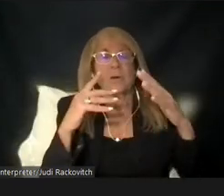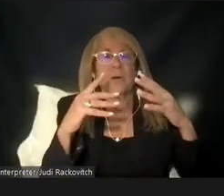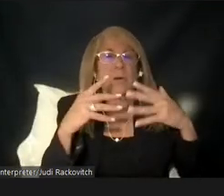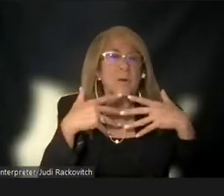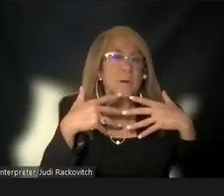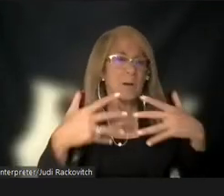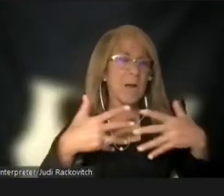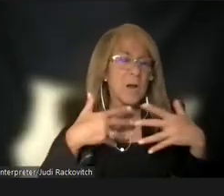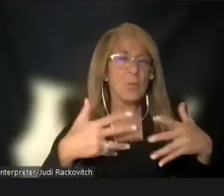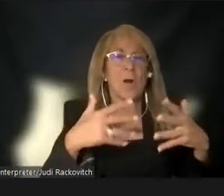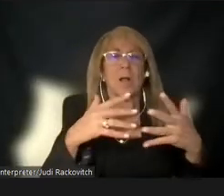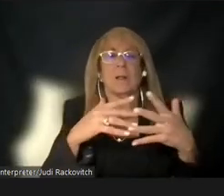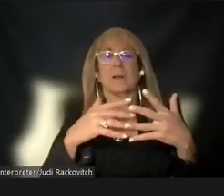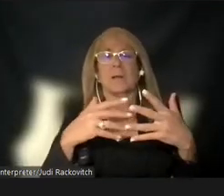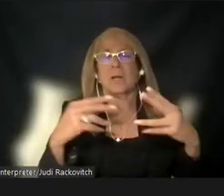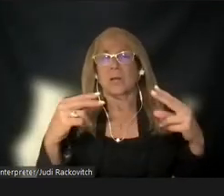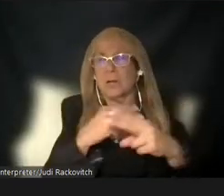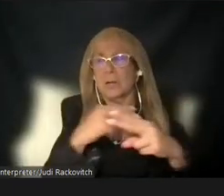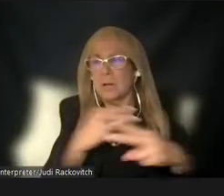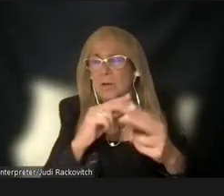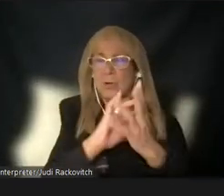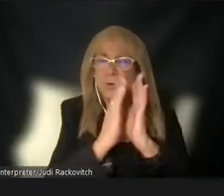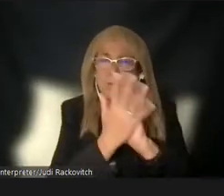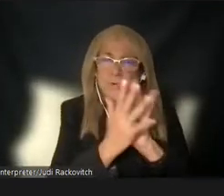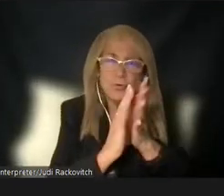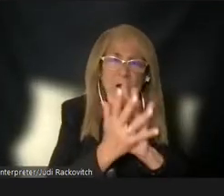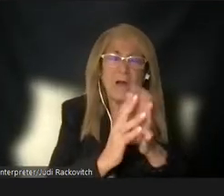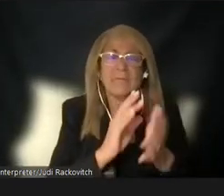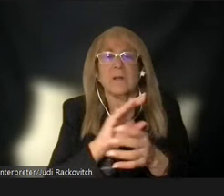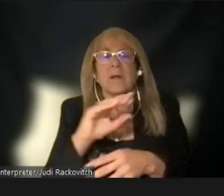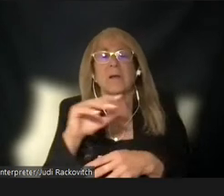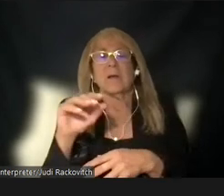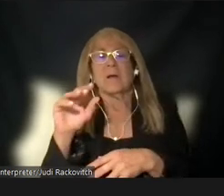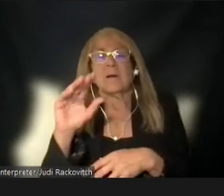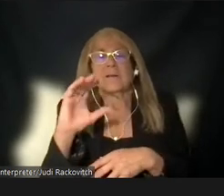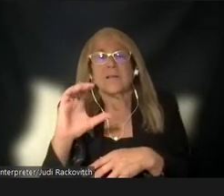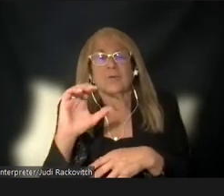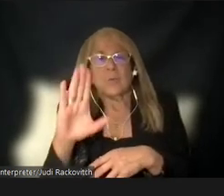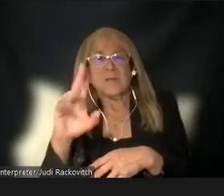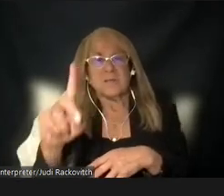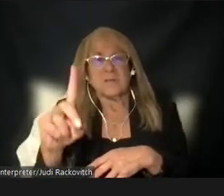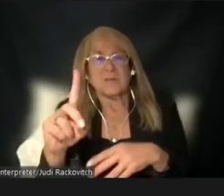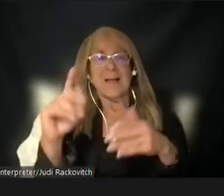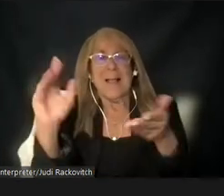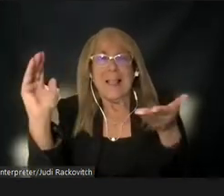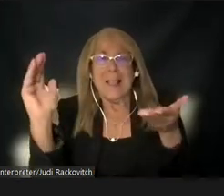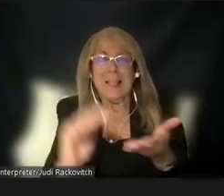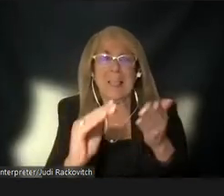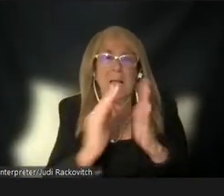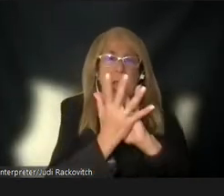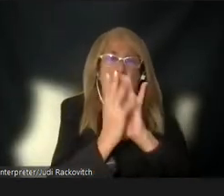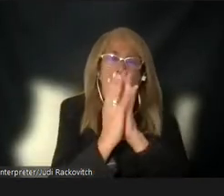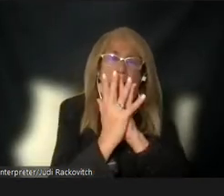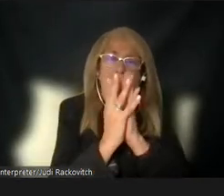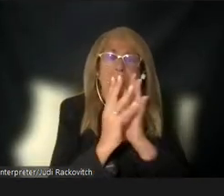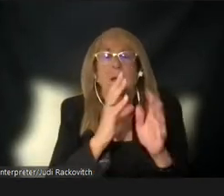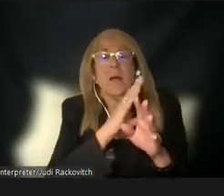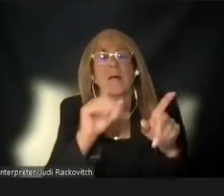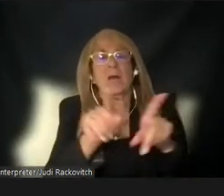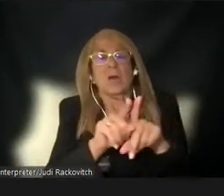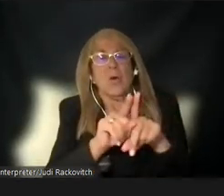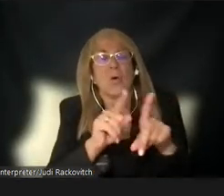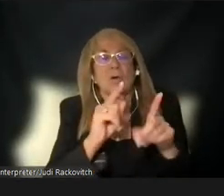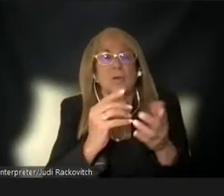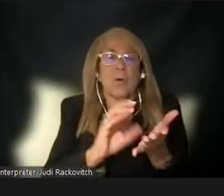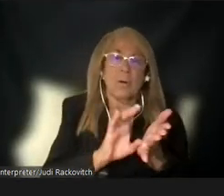improvements in travel times within the Manhattan Central Business District as there would be less congestion. The program would also provide additional funds for subways, trains, and